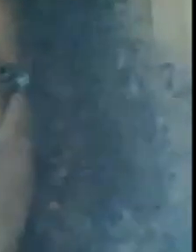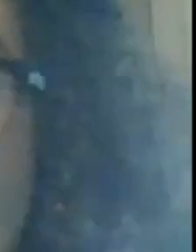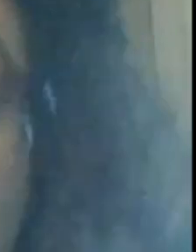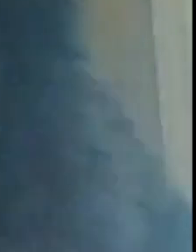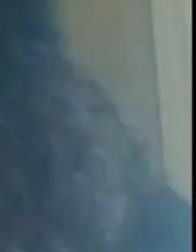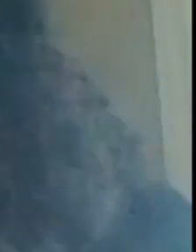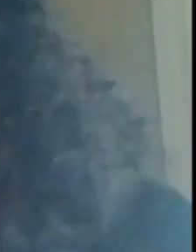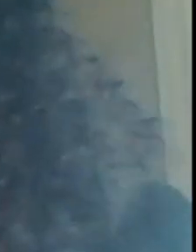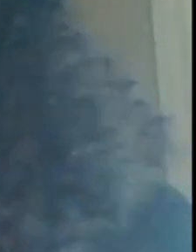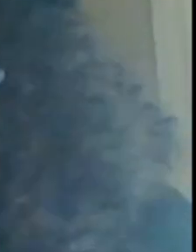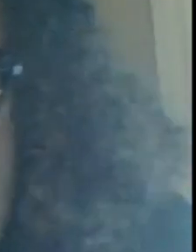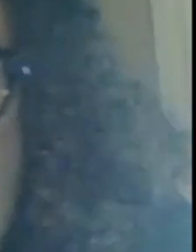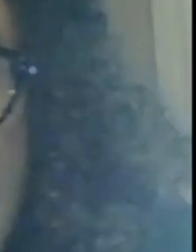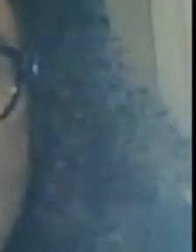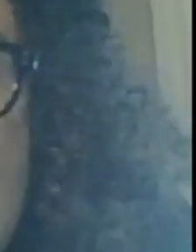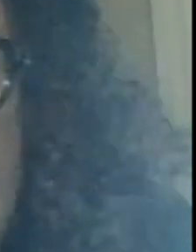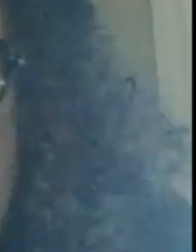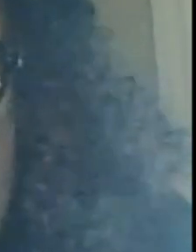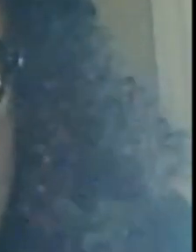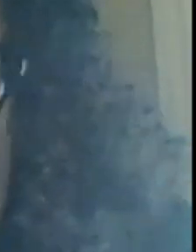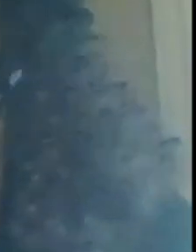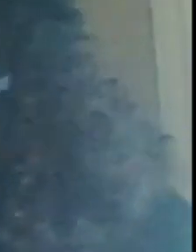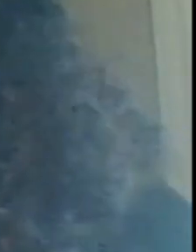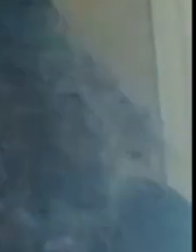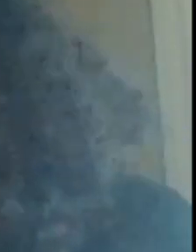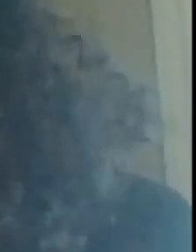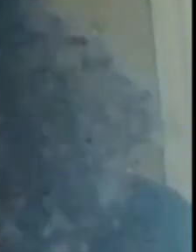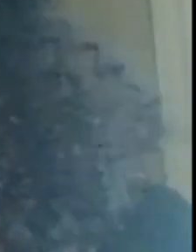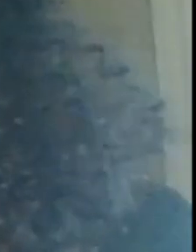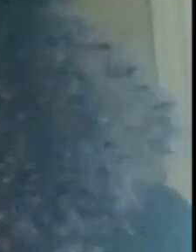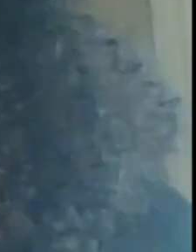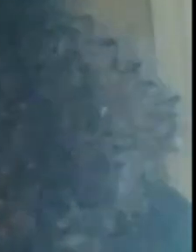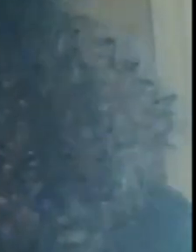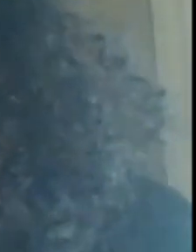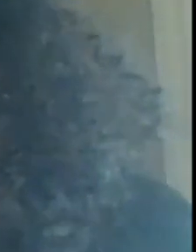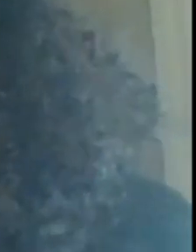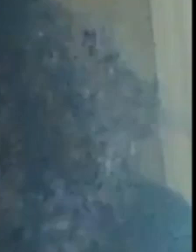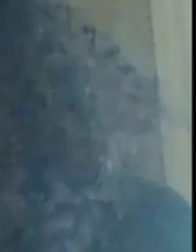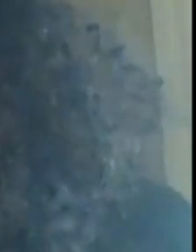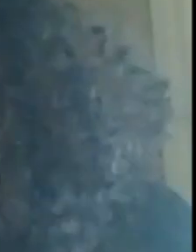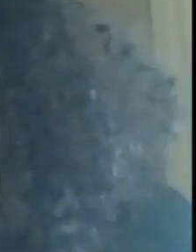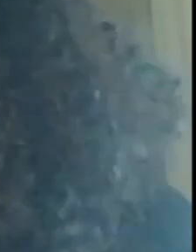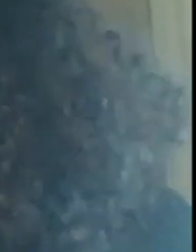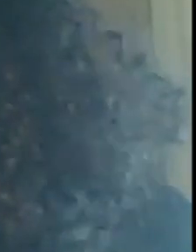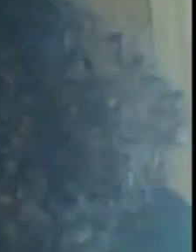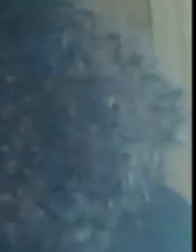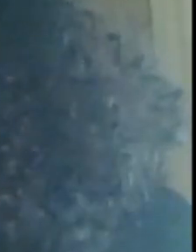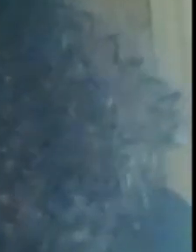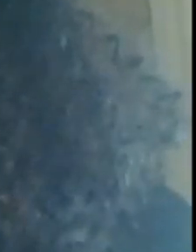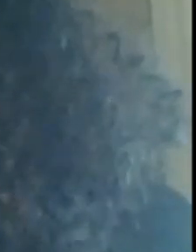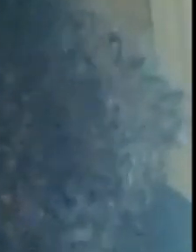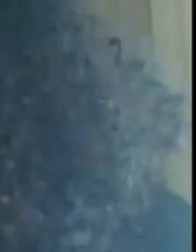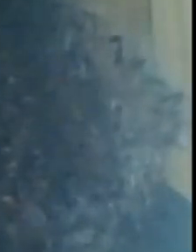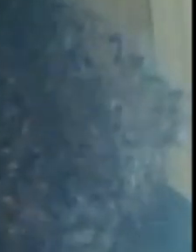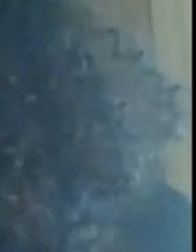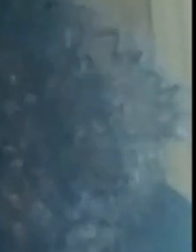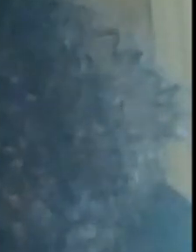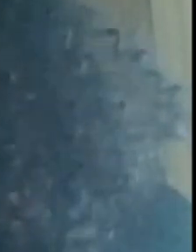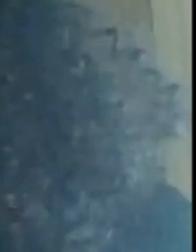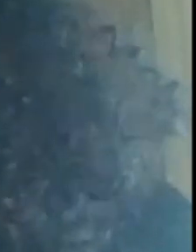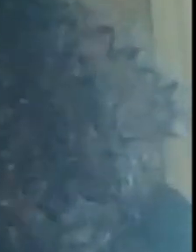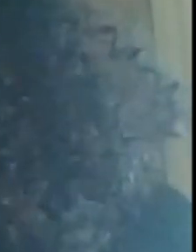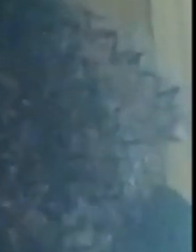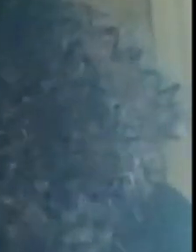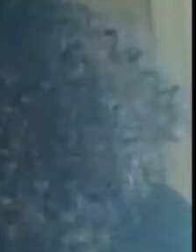to answer your particular question, please feel free to send me an email with your question, and I'll make sure that we get it answered for you. I usually respond